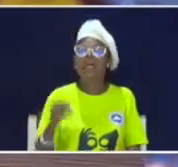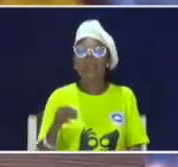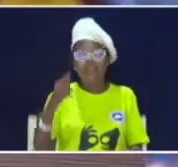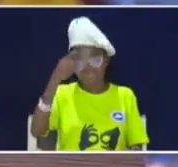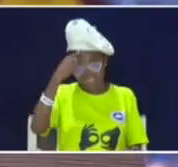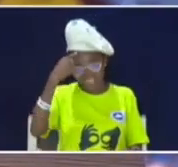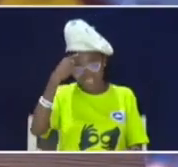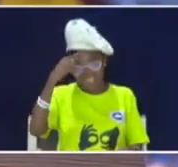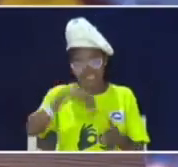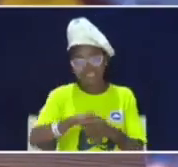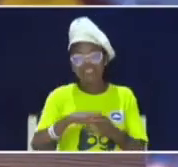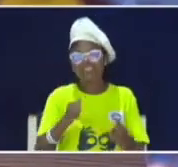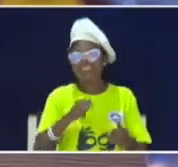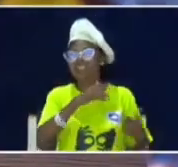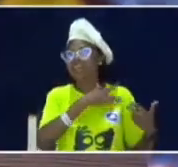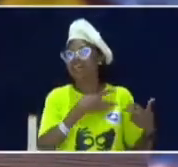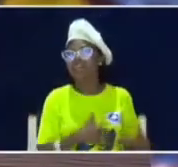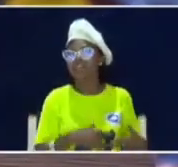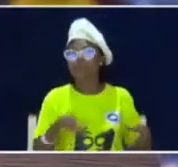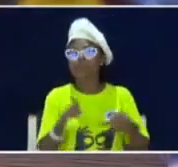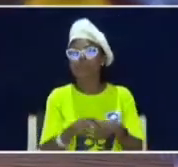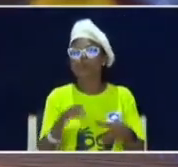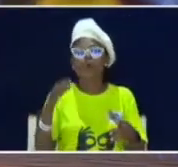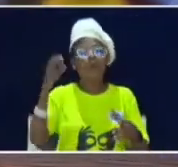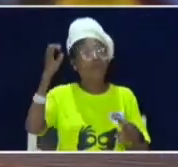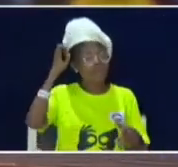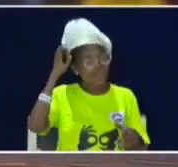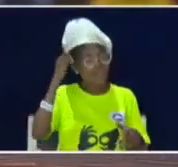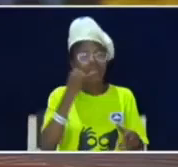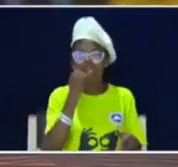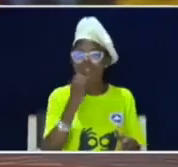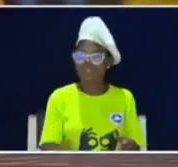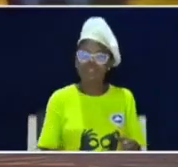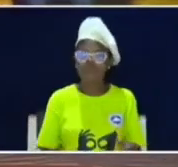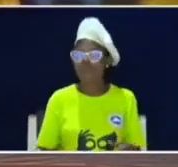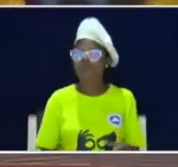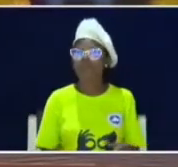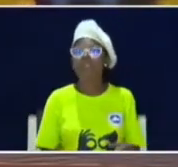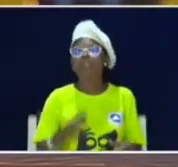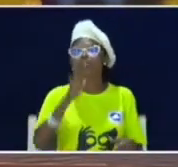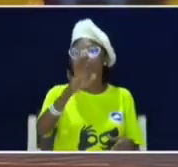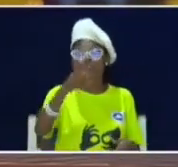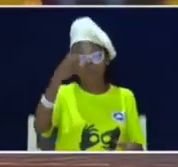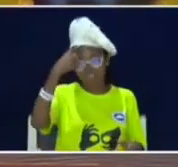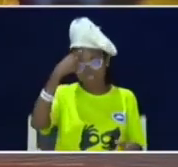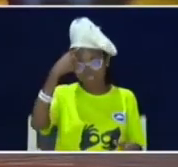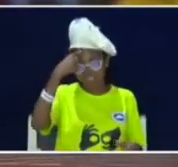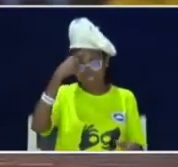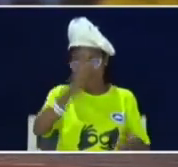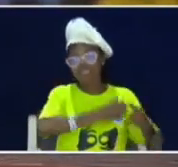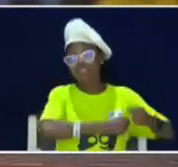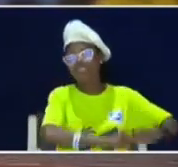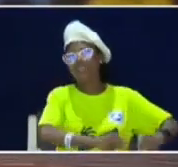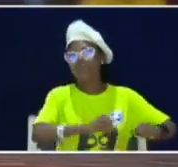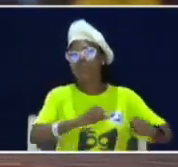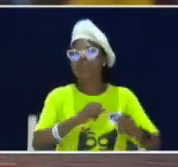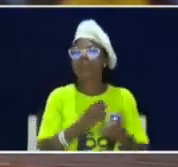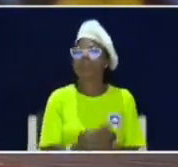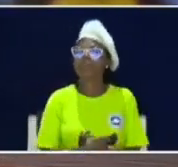your today is a direct reflection of your thought and your thinking system.